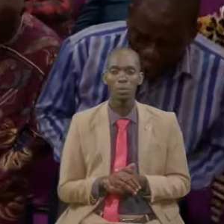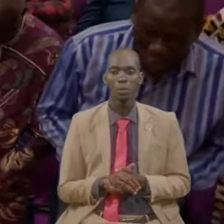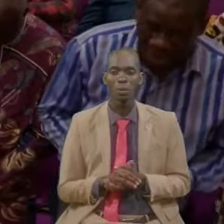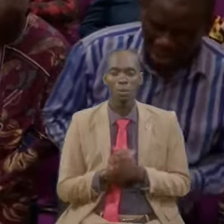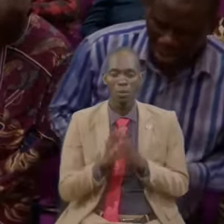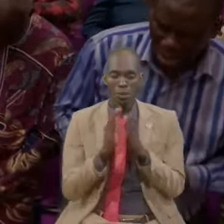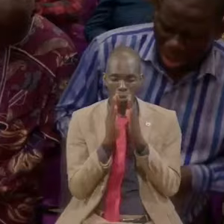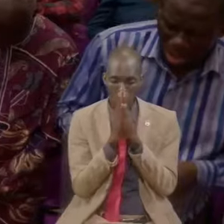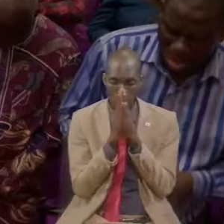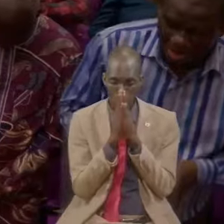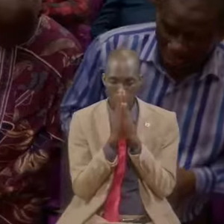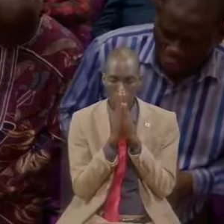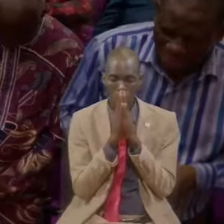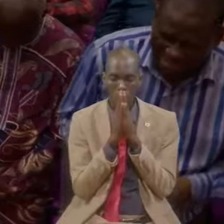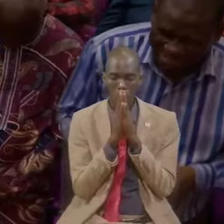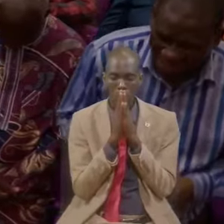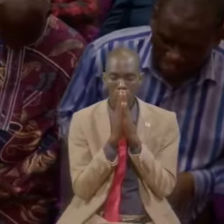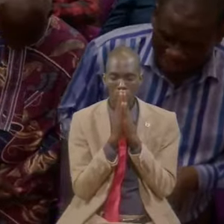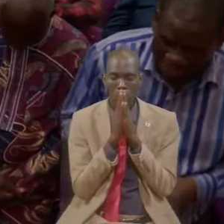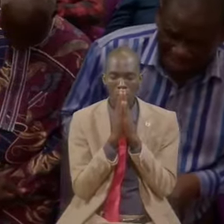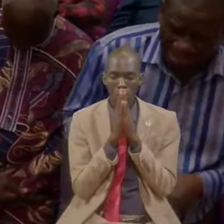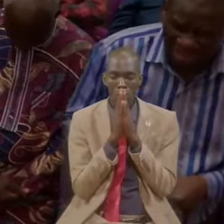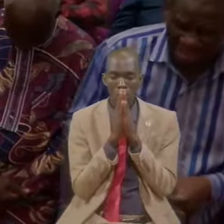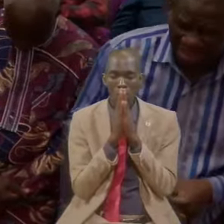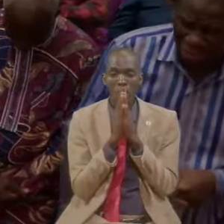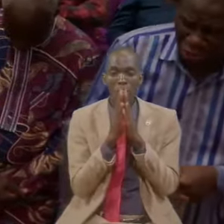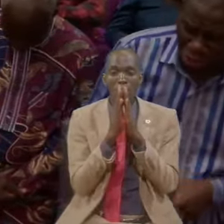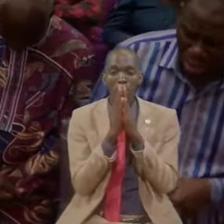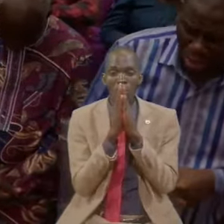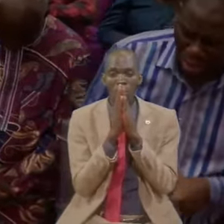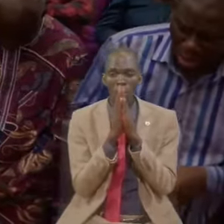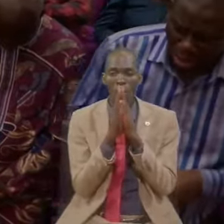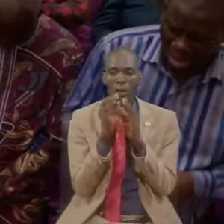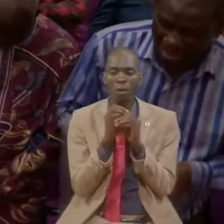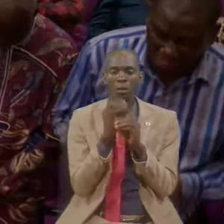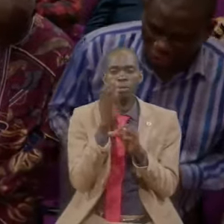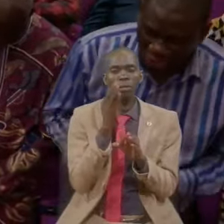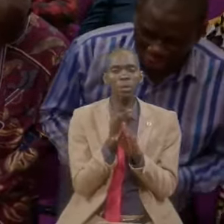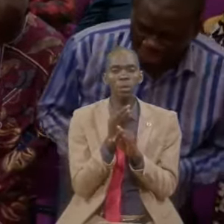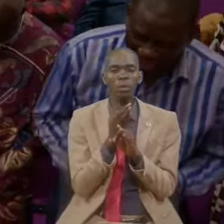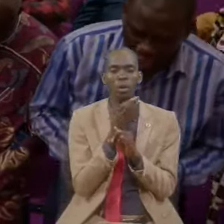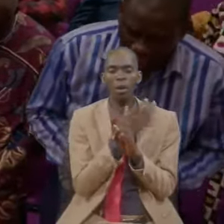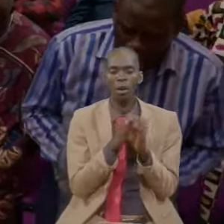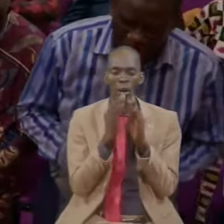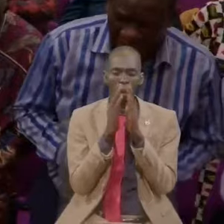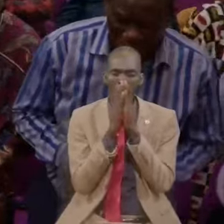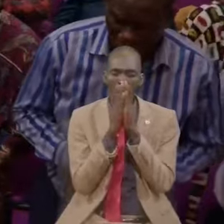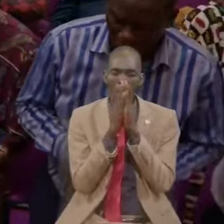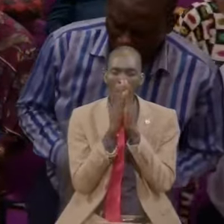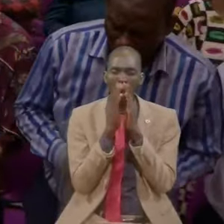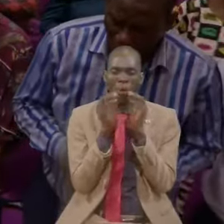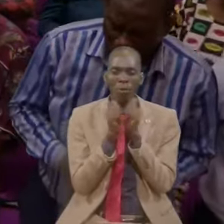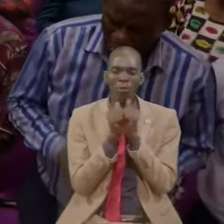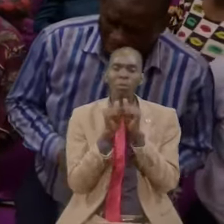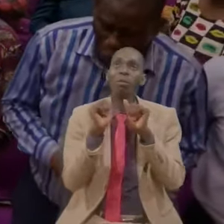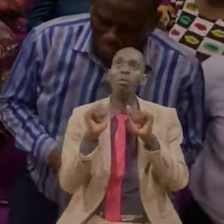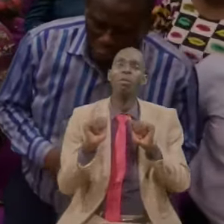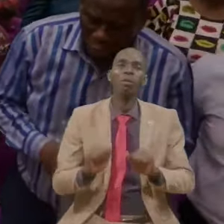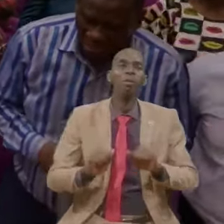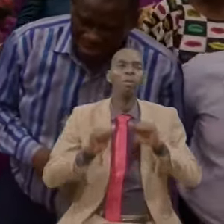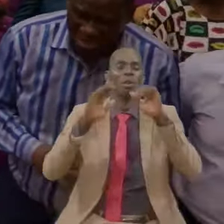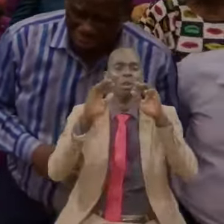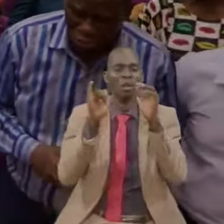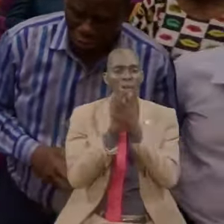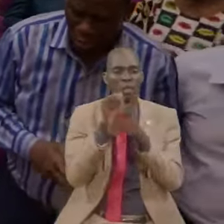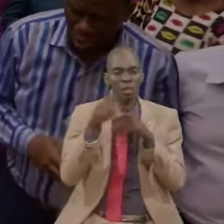Pray and pray in faith and pray with commitment. That kind